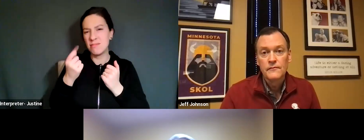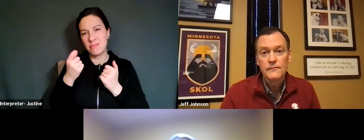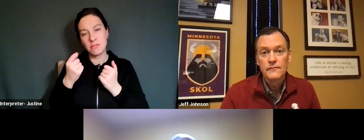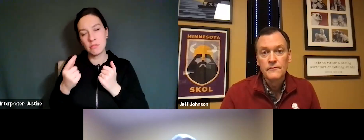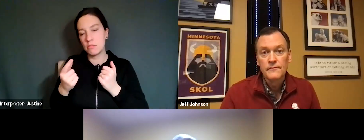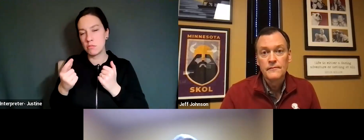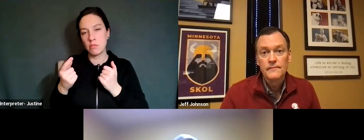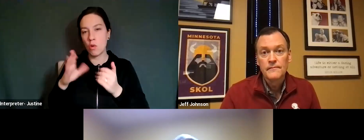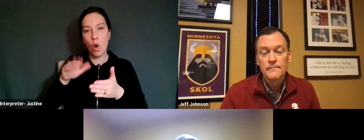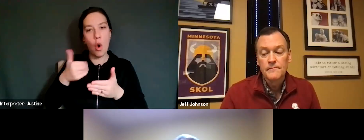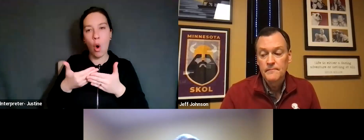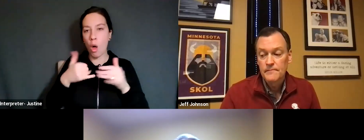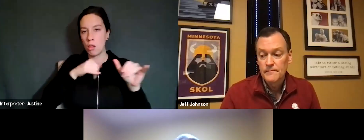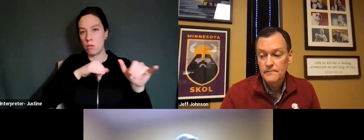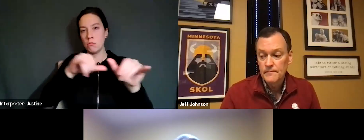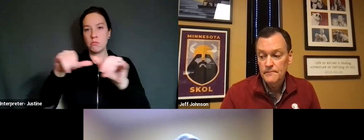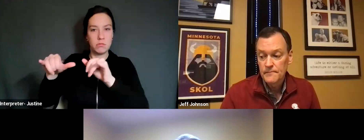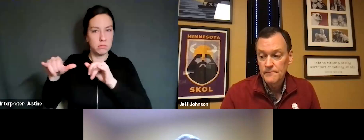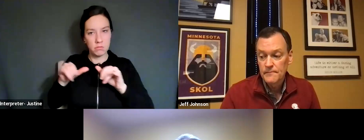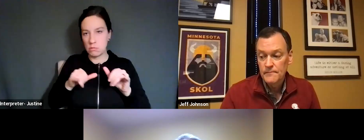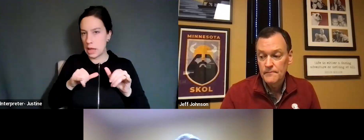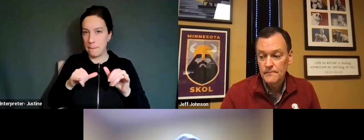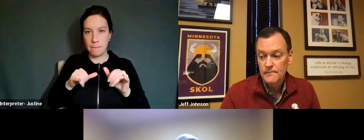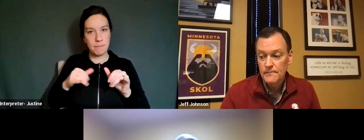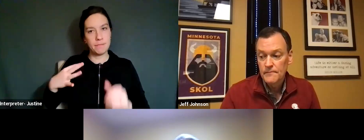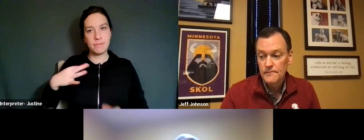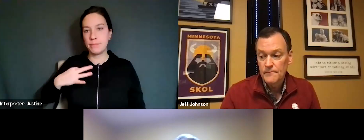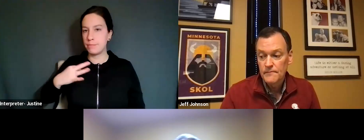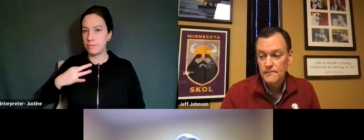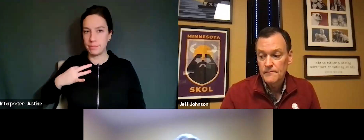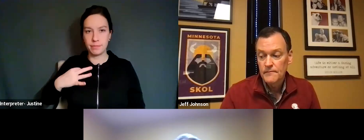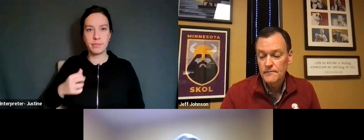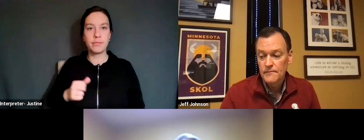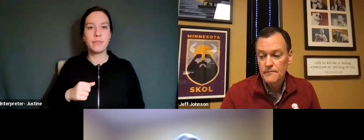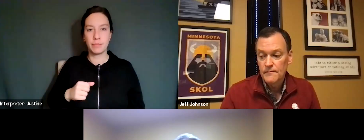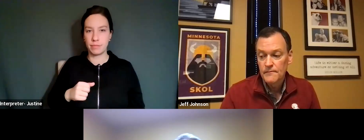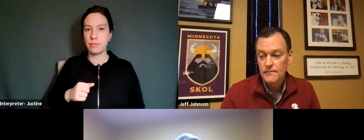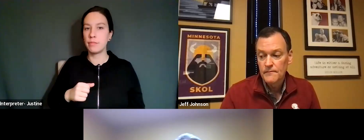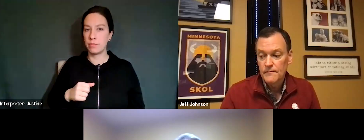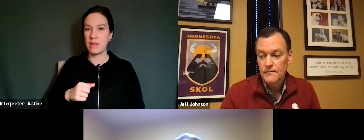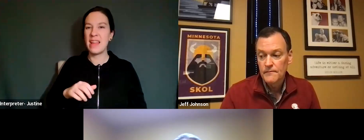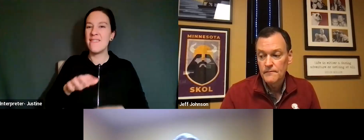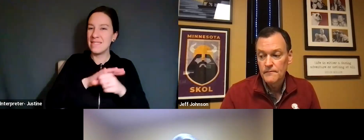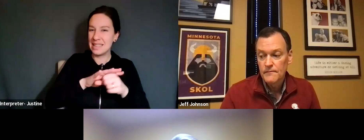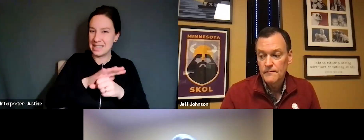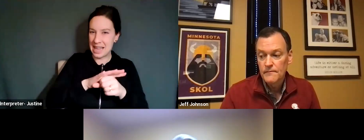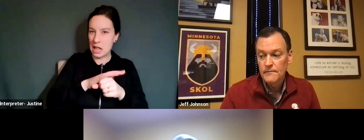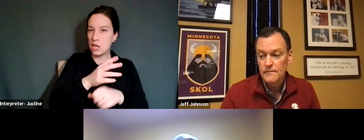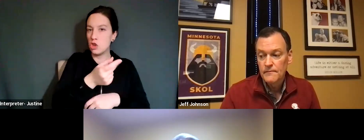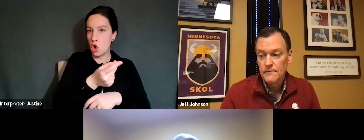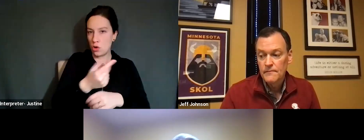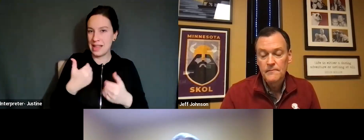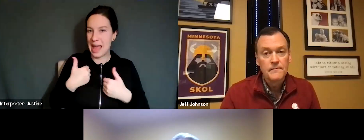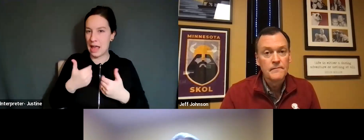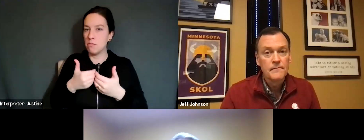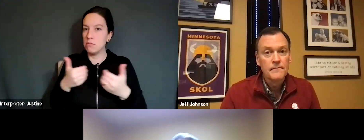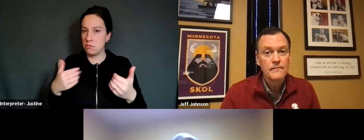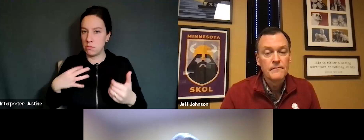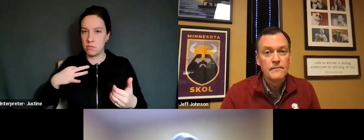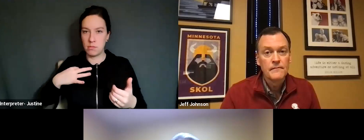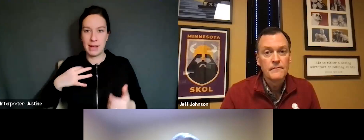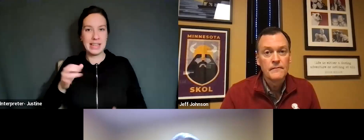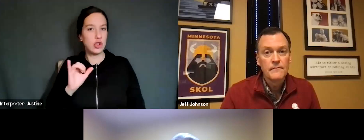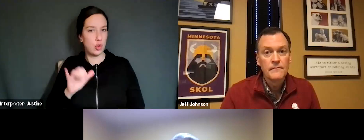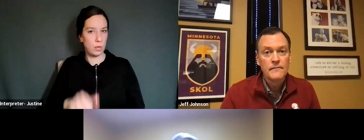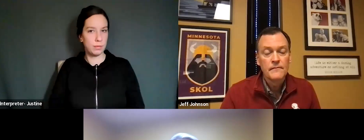placement. So, and then the facility dogs do have their own application process for any facility applying. How